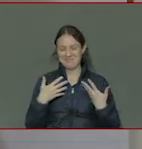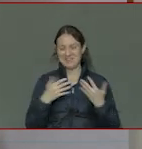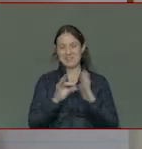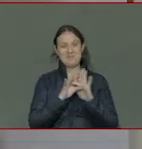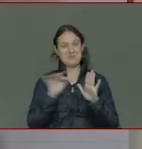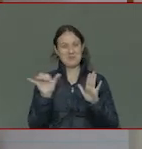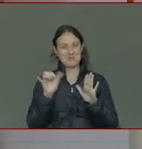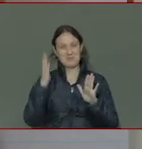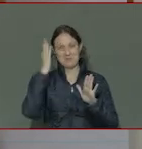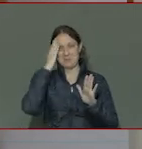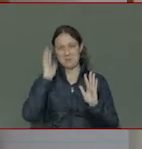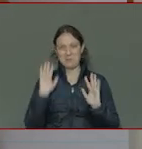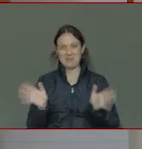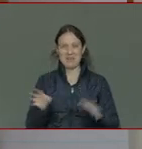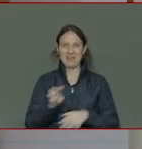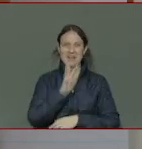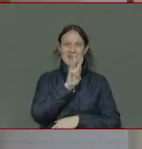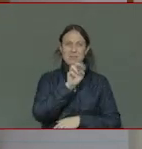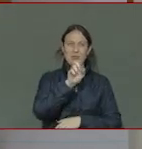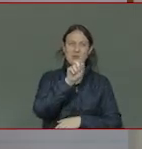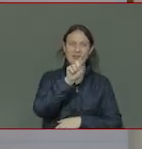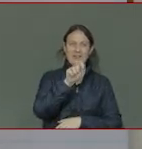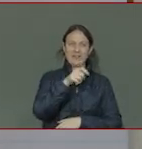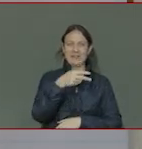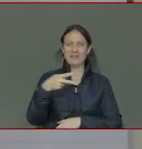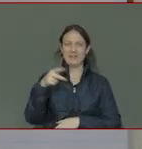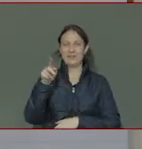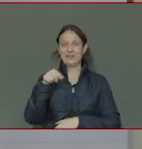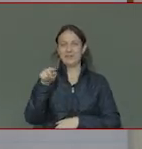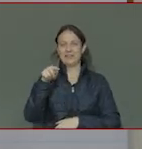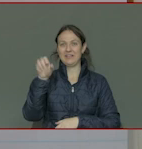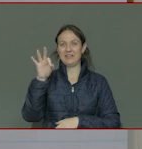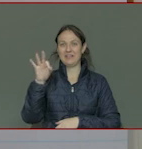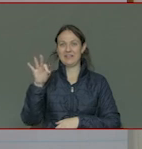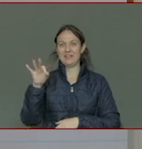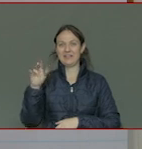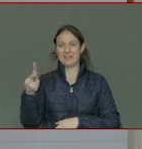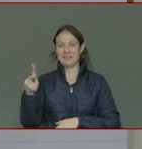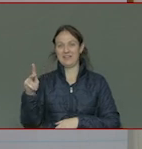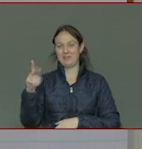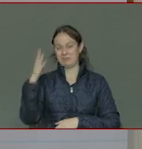formula W net equals delta EK. That is important.